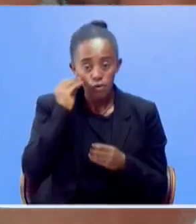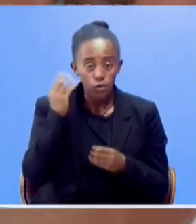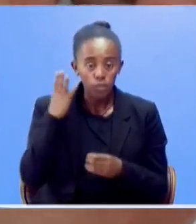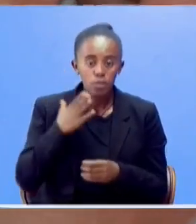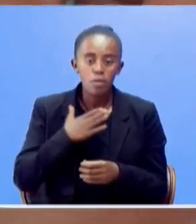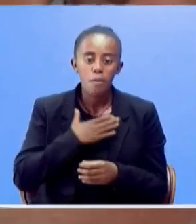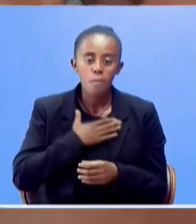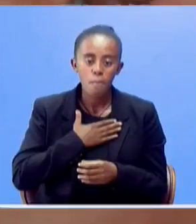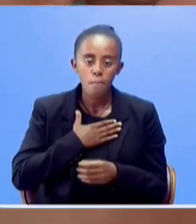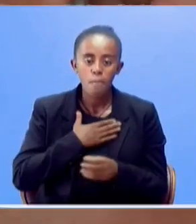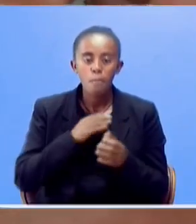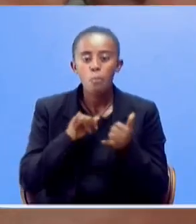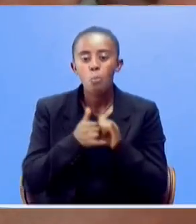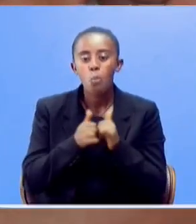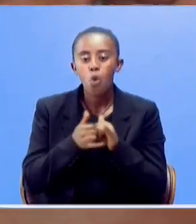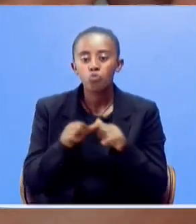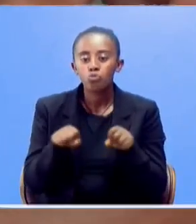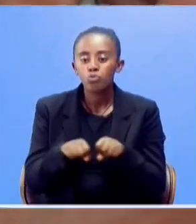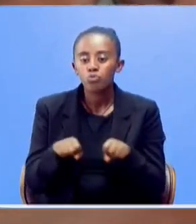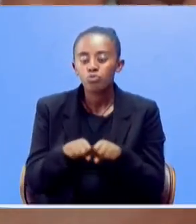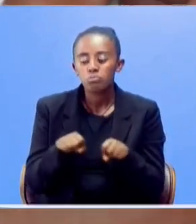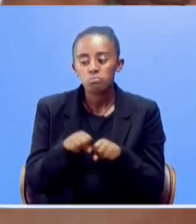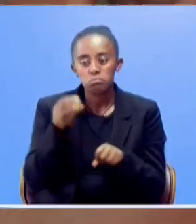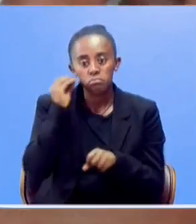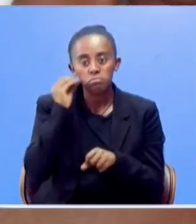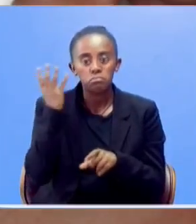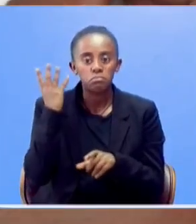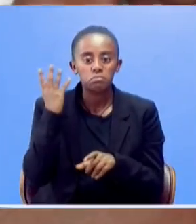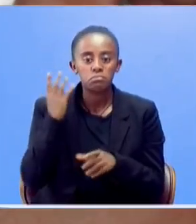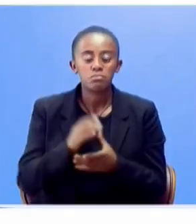my sports shoes.